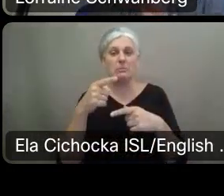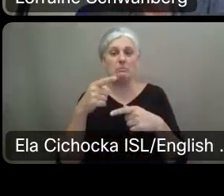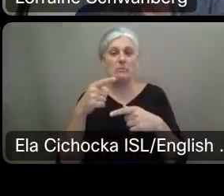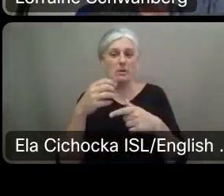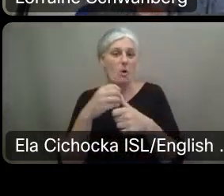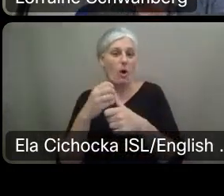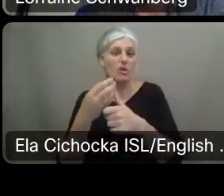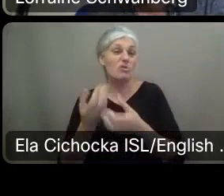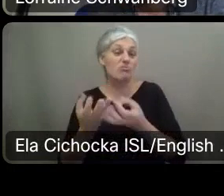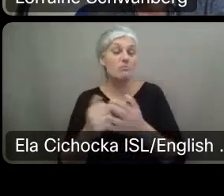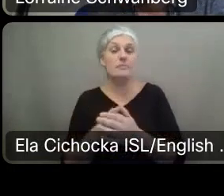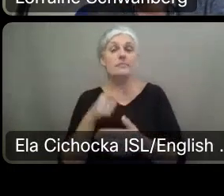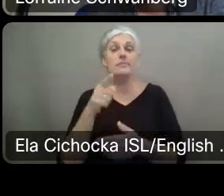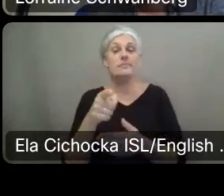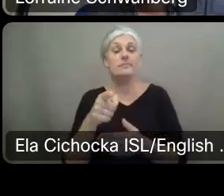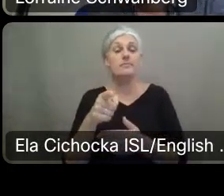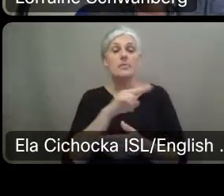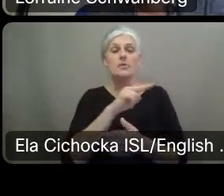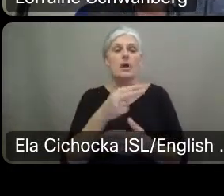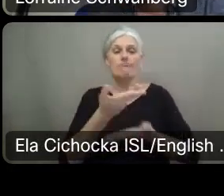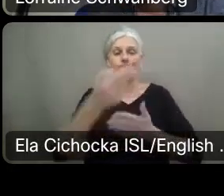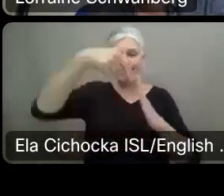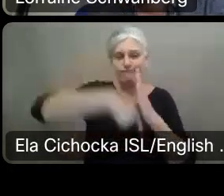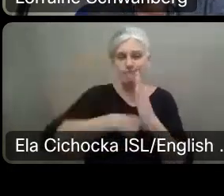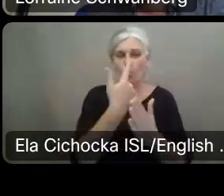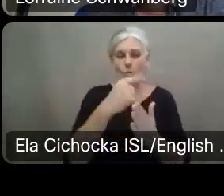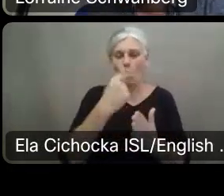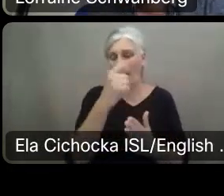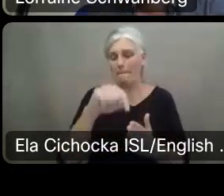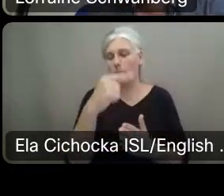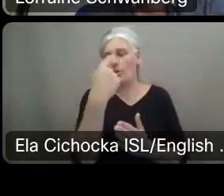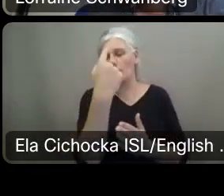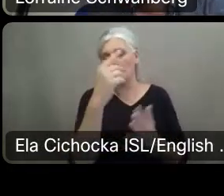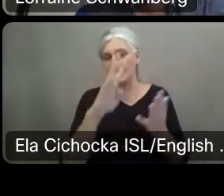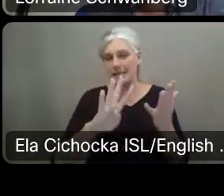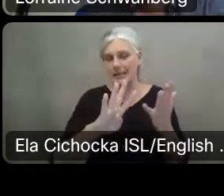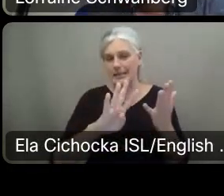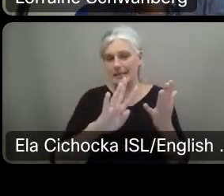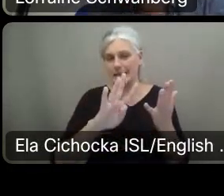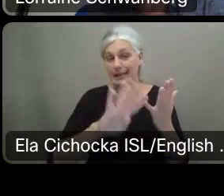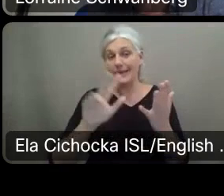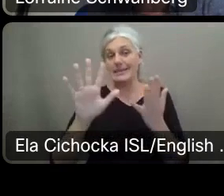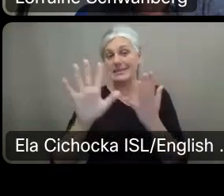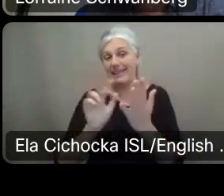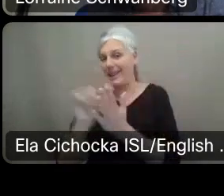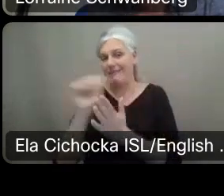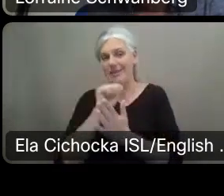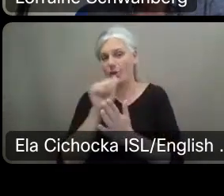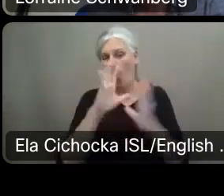we're not going to discuss 1.9, 1.10, and 1.11 today because we weren't able to